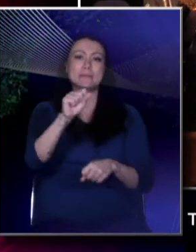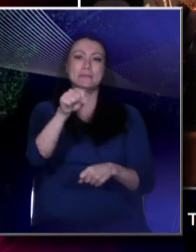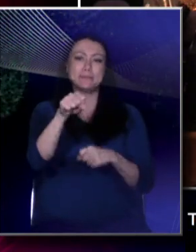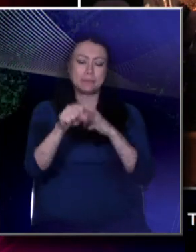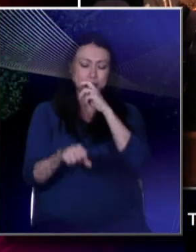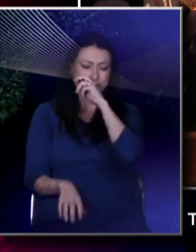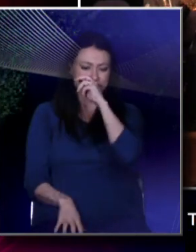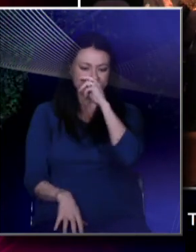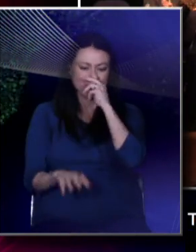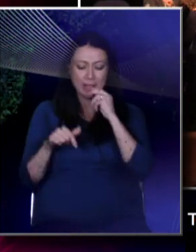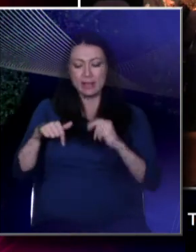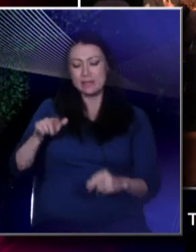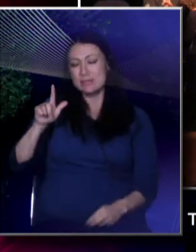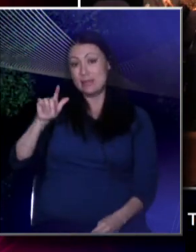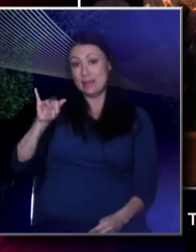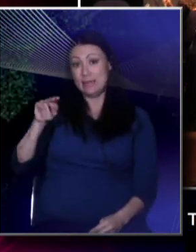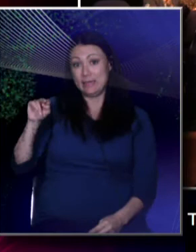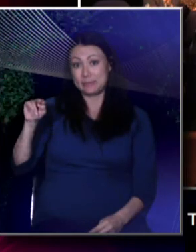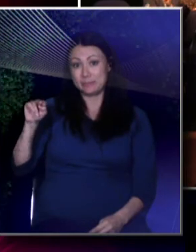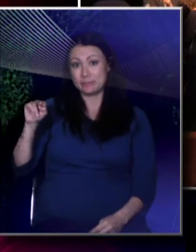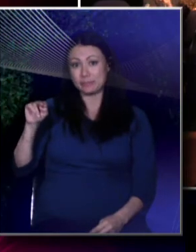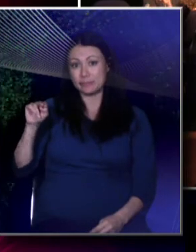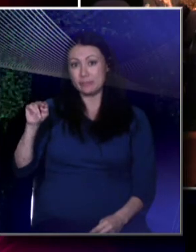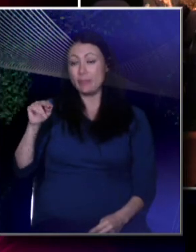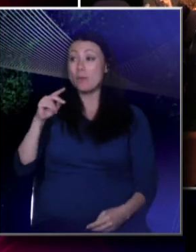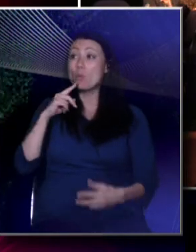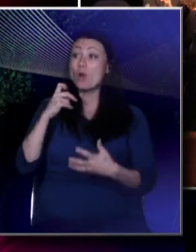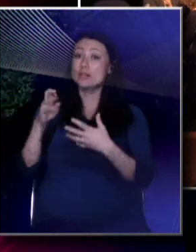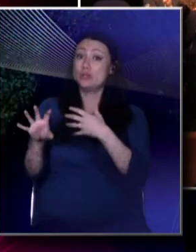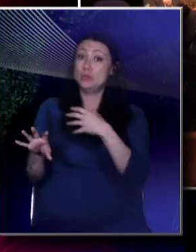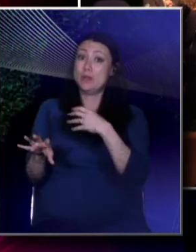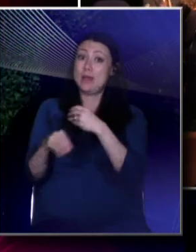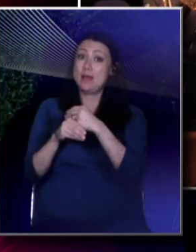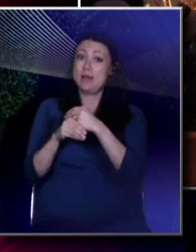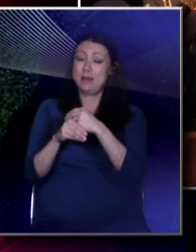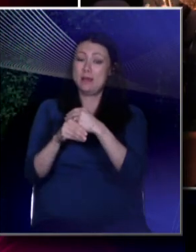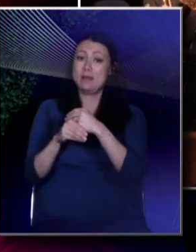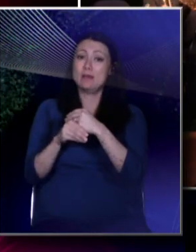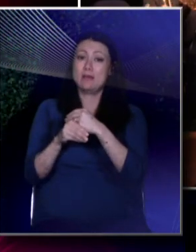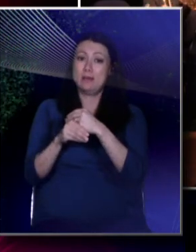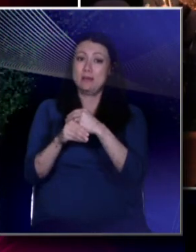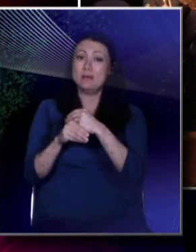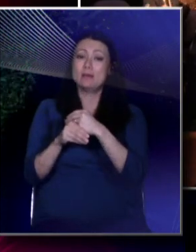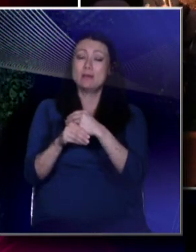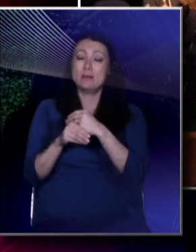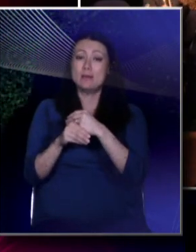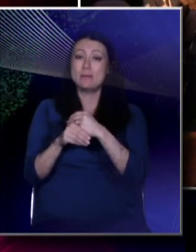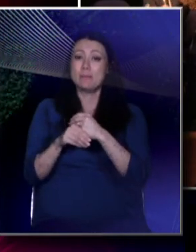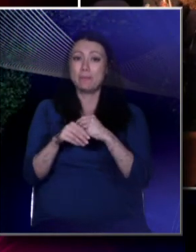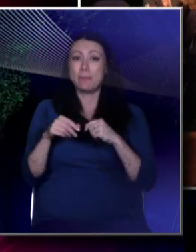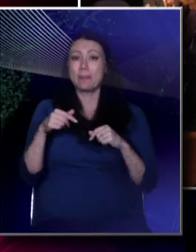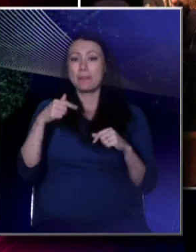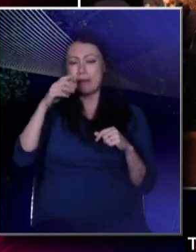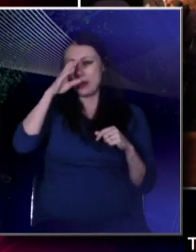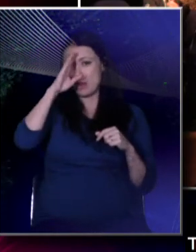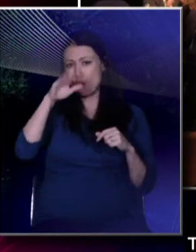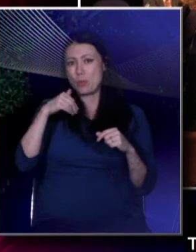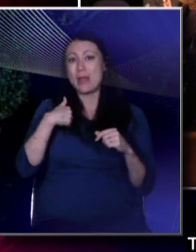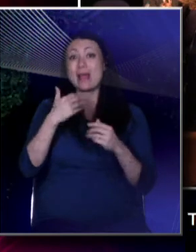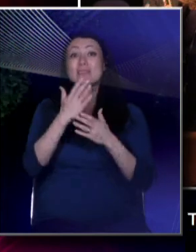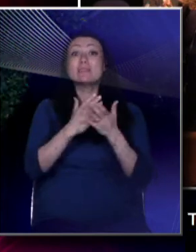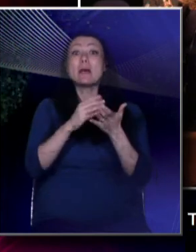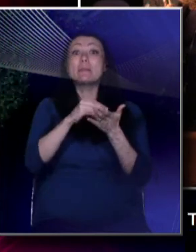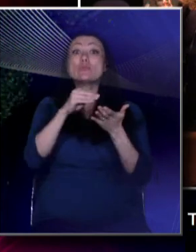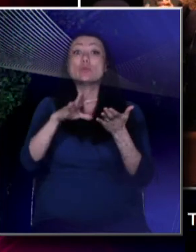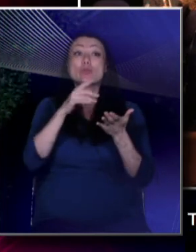And this is Lynn, to piggyback on that, I know that we've had some students who have chosen to